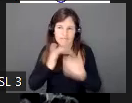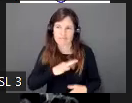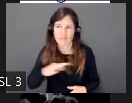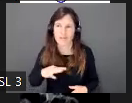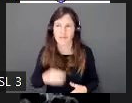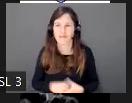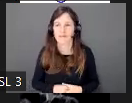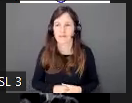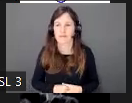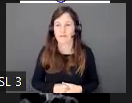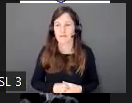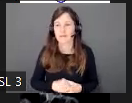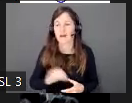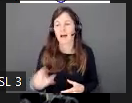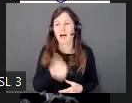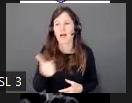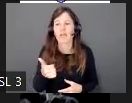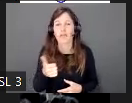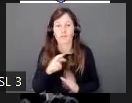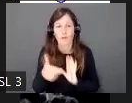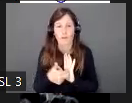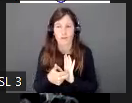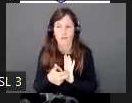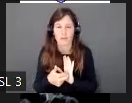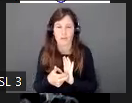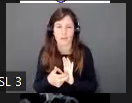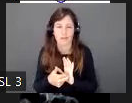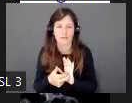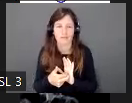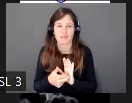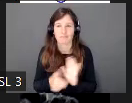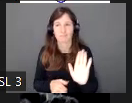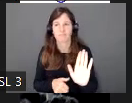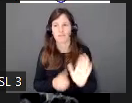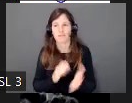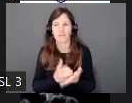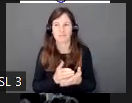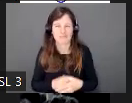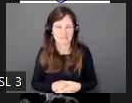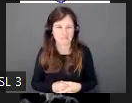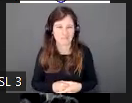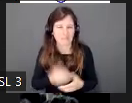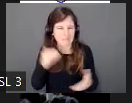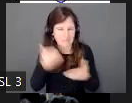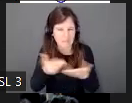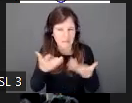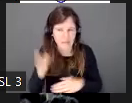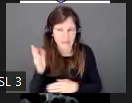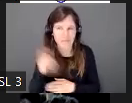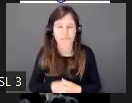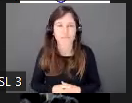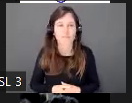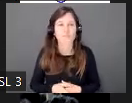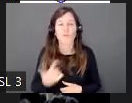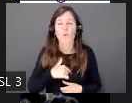What else do we do? This is the stop. I'm just about done. We do more. We handle all care home